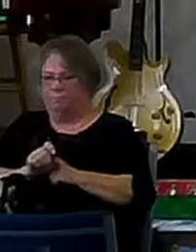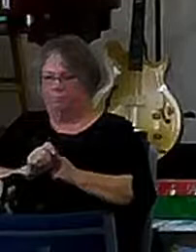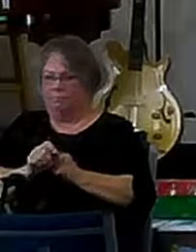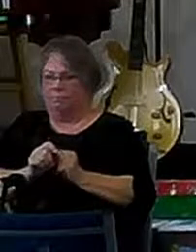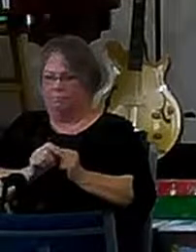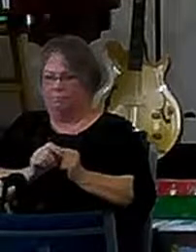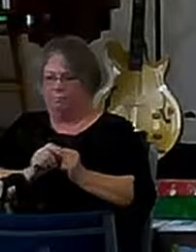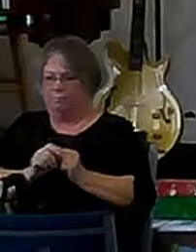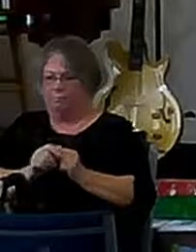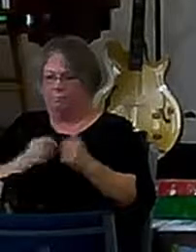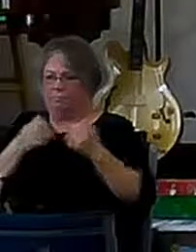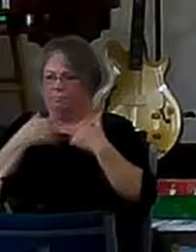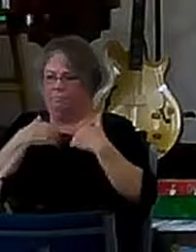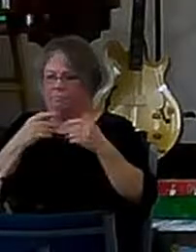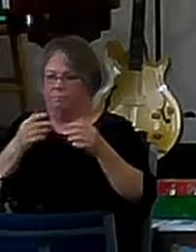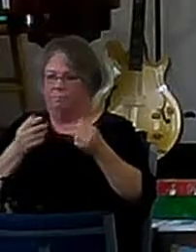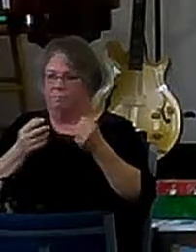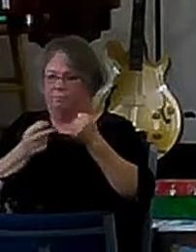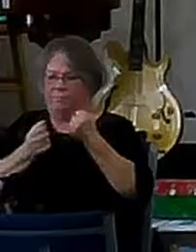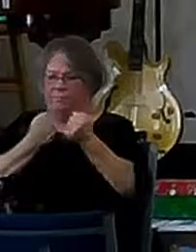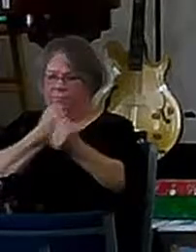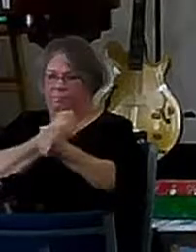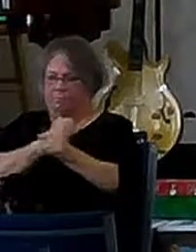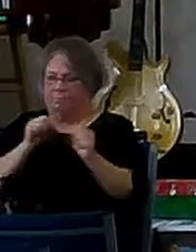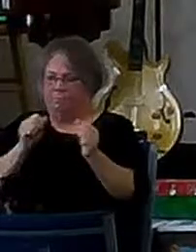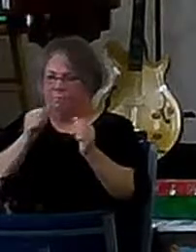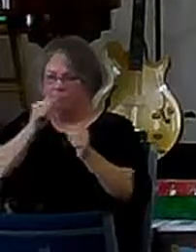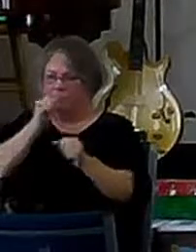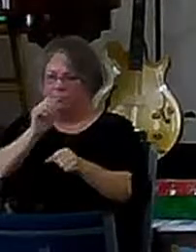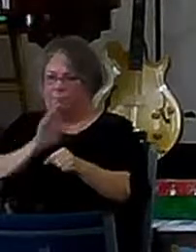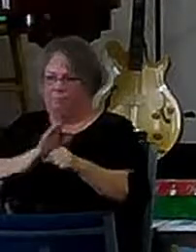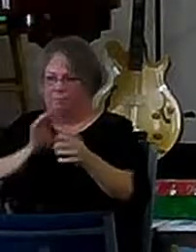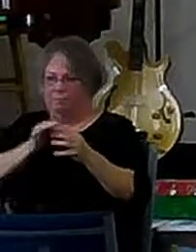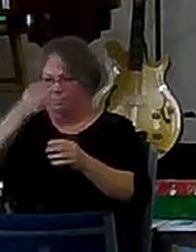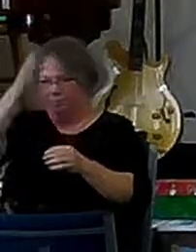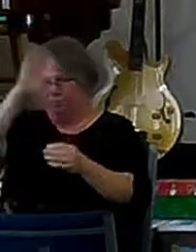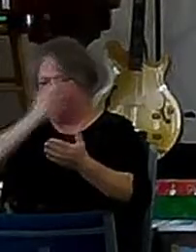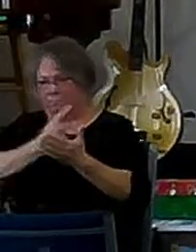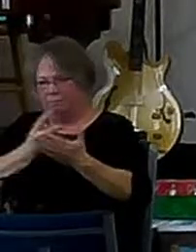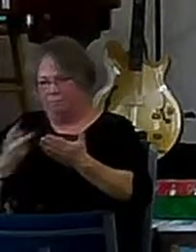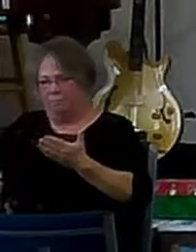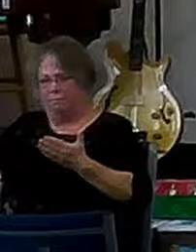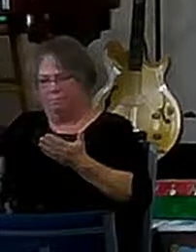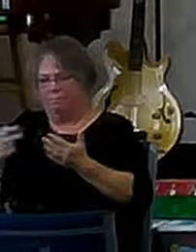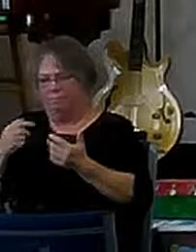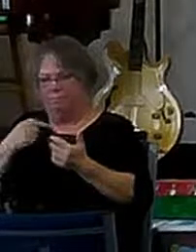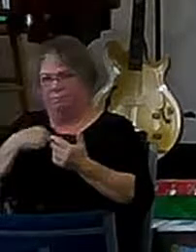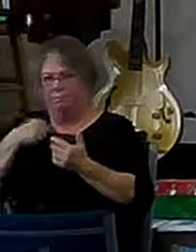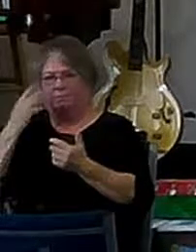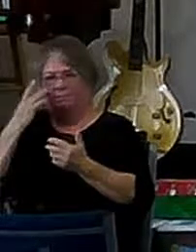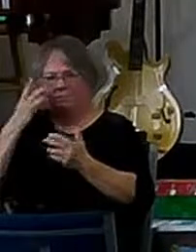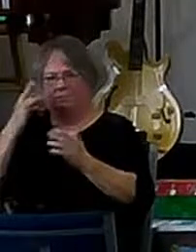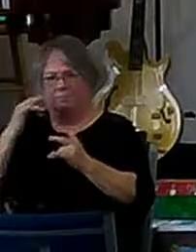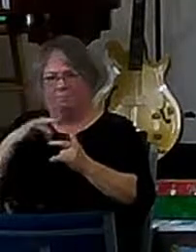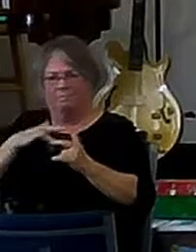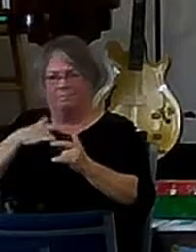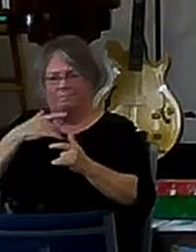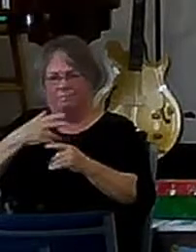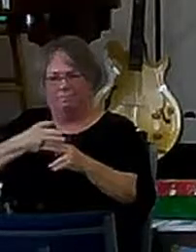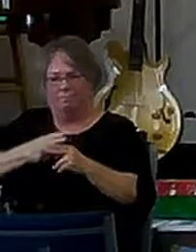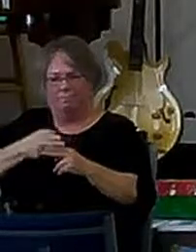close, have the saving promises of God failed? I hope you feel the weight of it. I hope I've